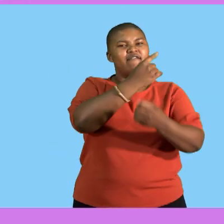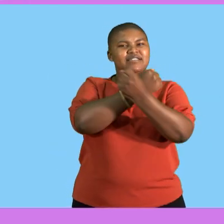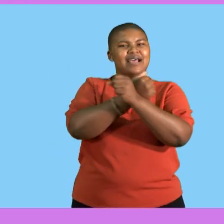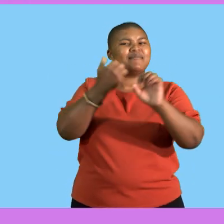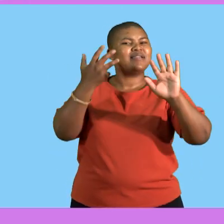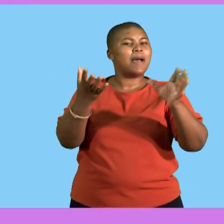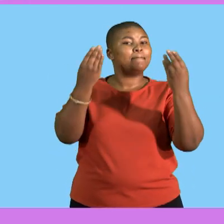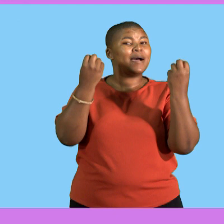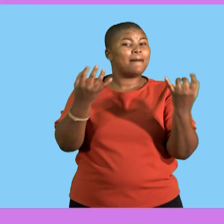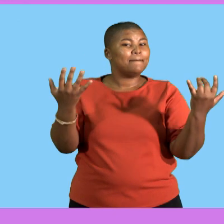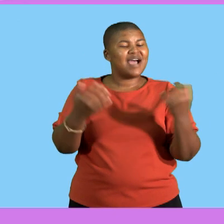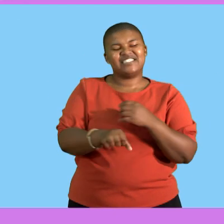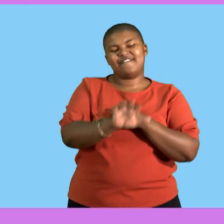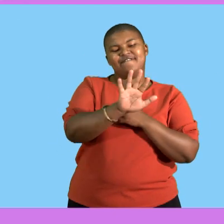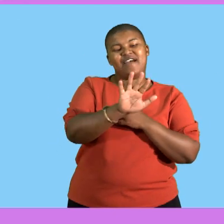me